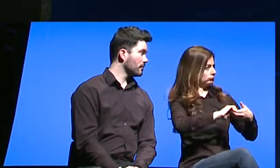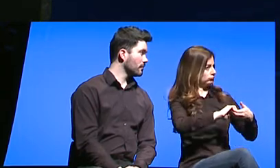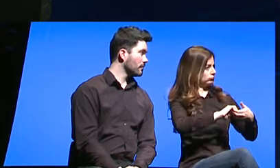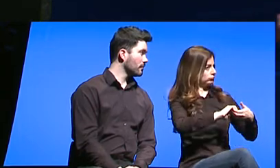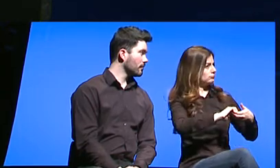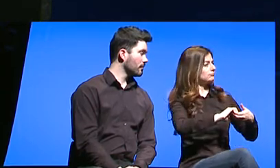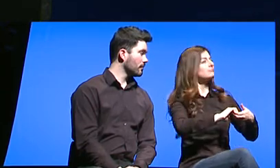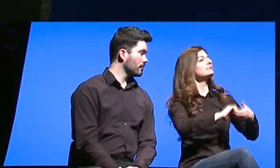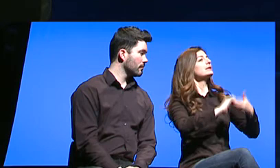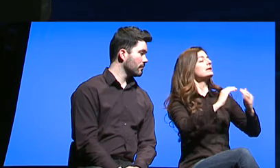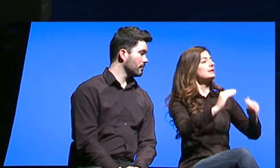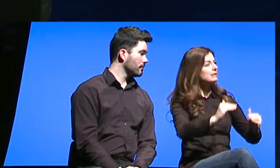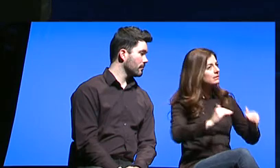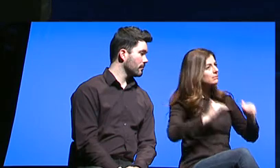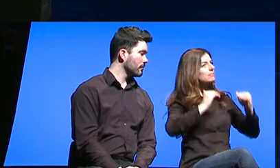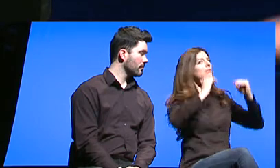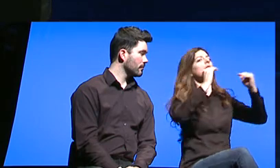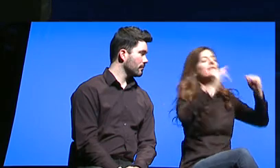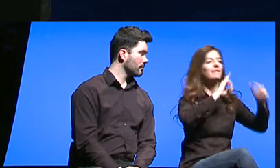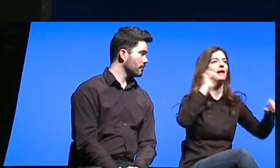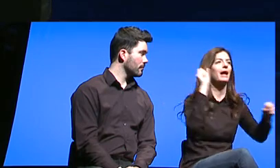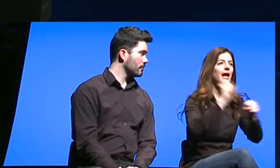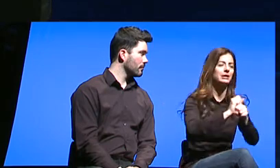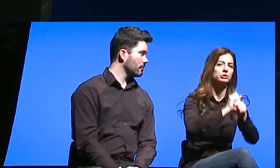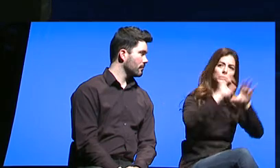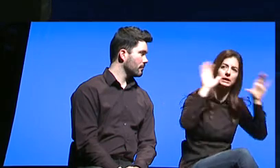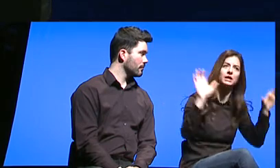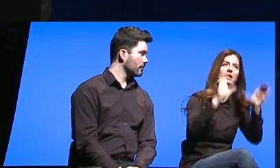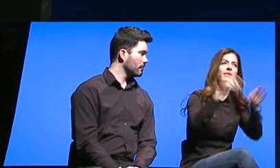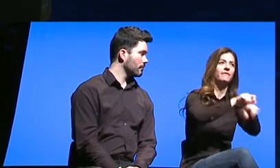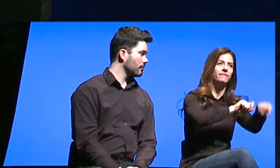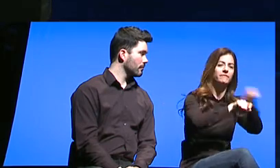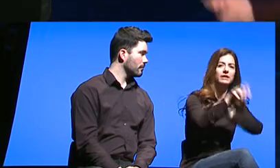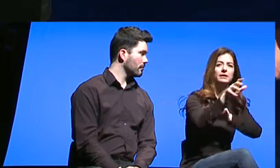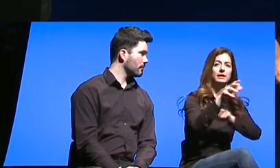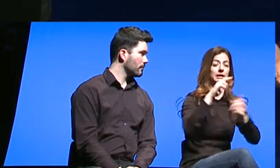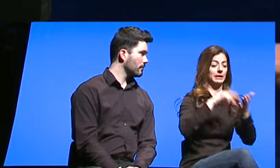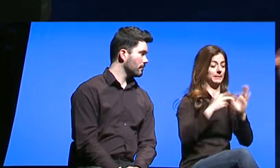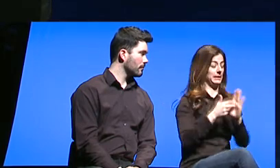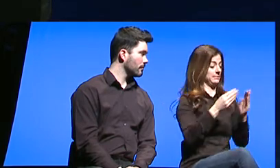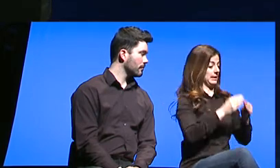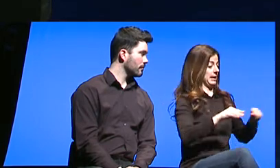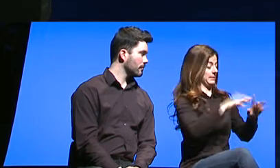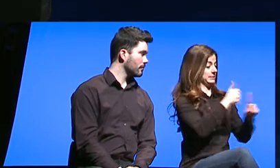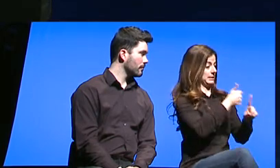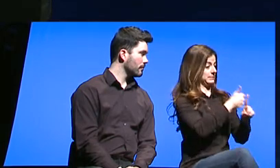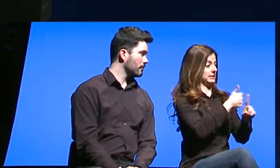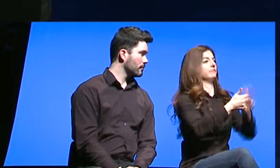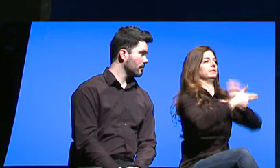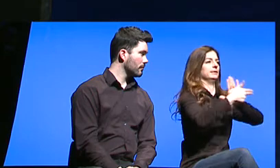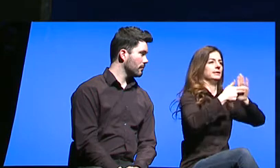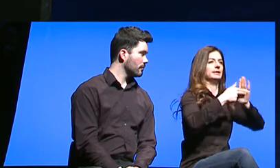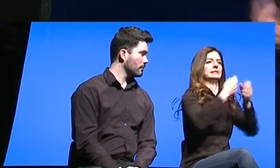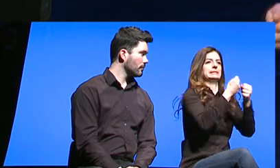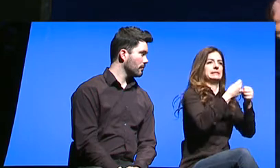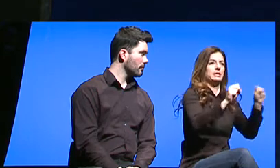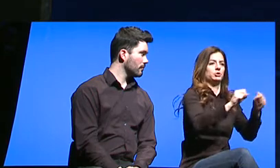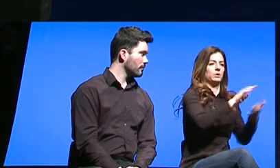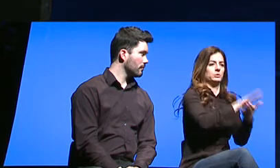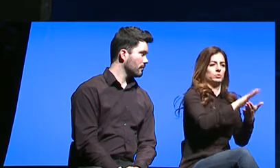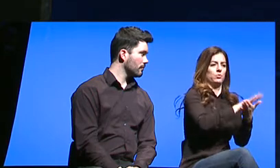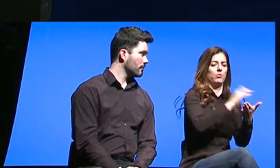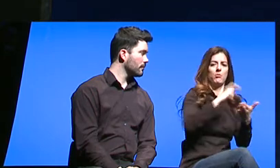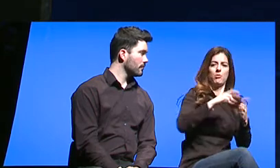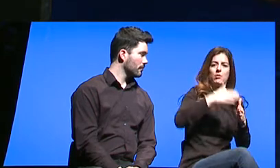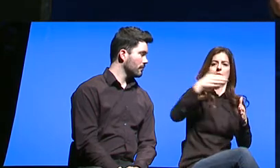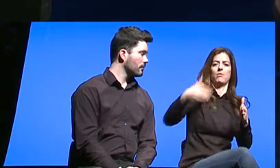someone who's really standing up and fighting. And whether that's making sure your campus is a sanctuary school or your local school system is a sanctuary school, people need to go beyond